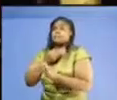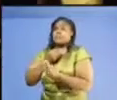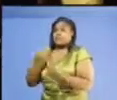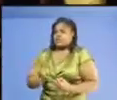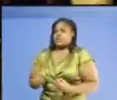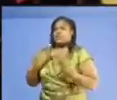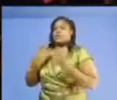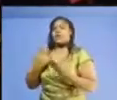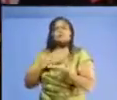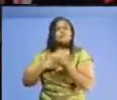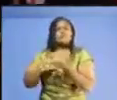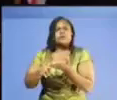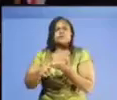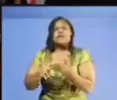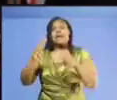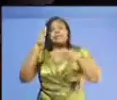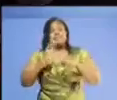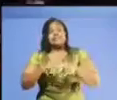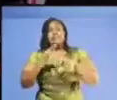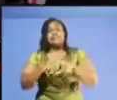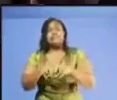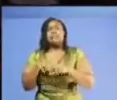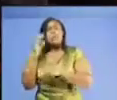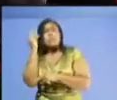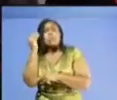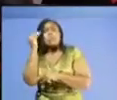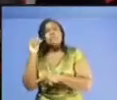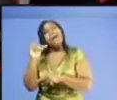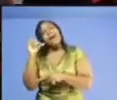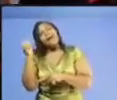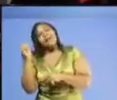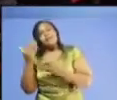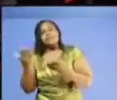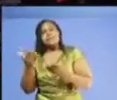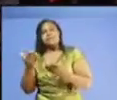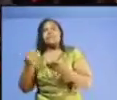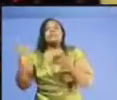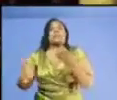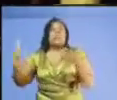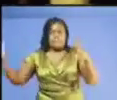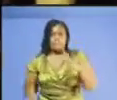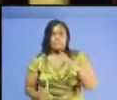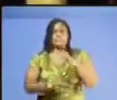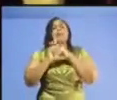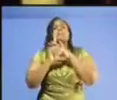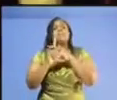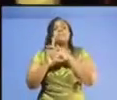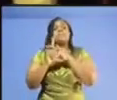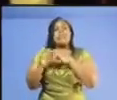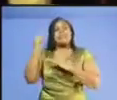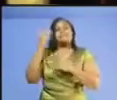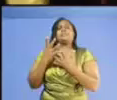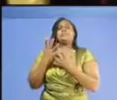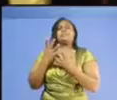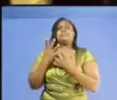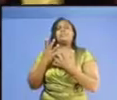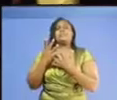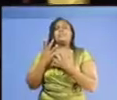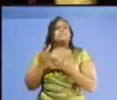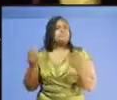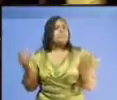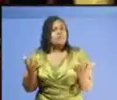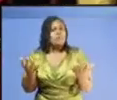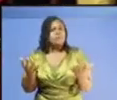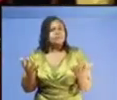as I sat in there preparing my mind on something else, the text just jumped out at me. It